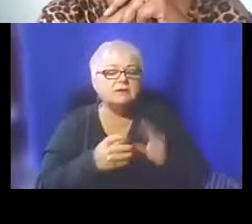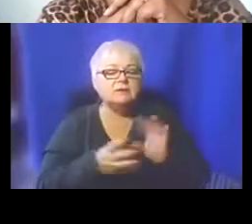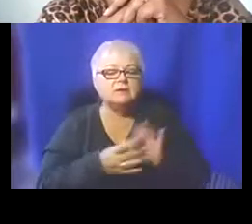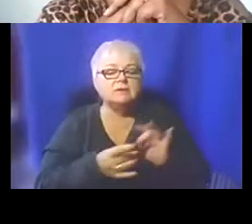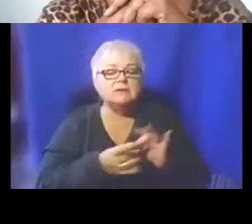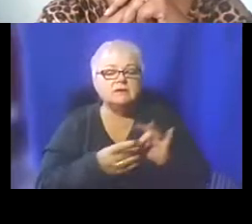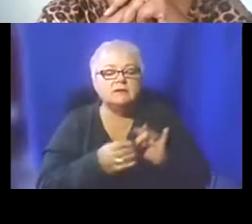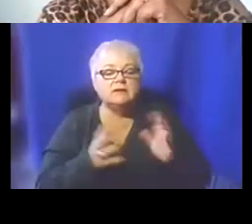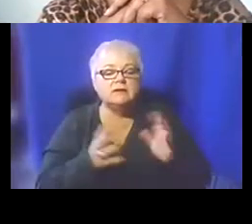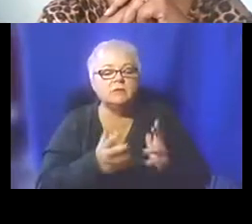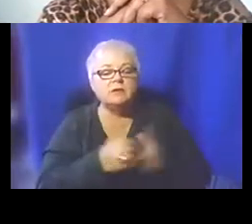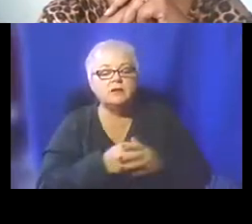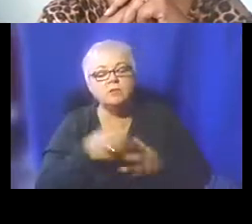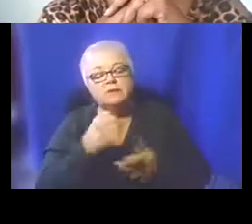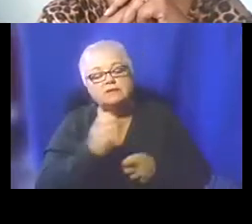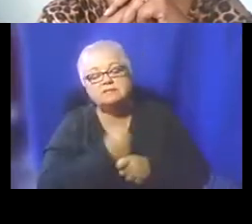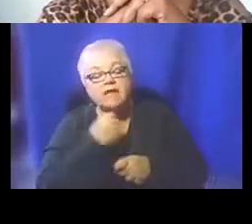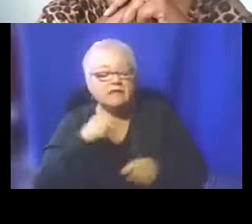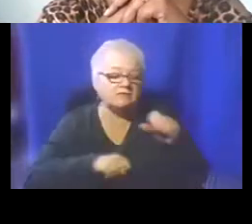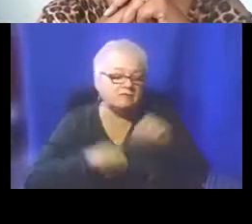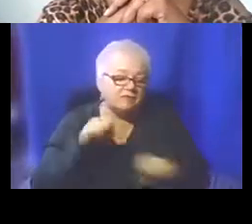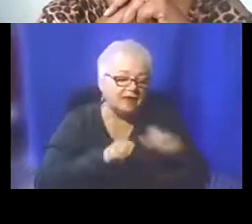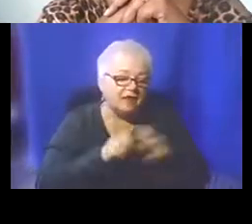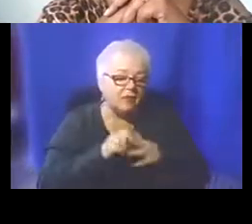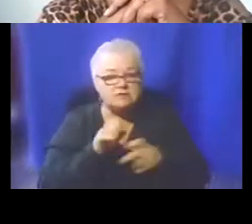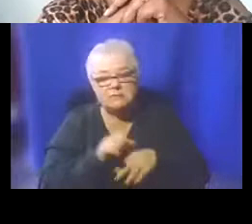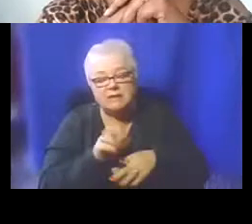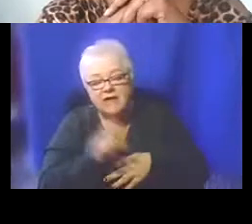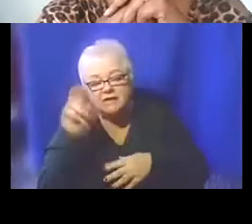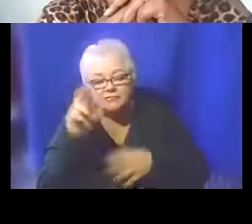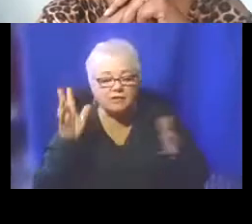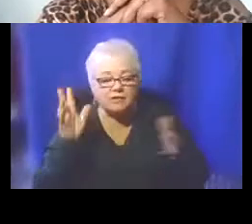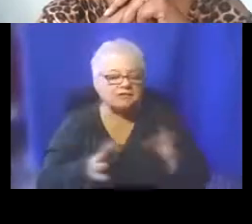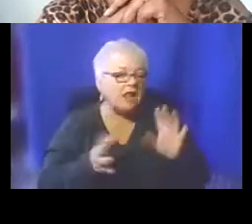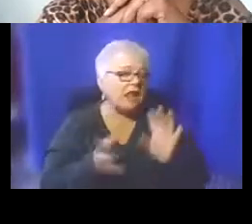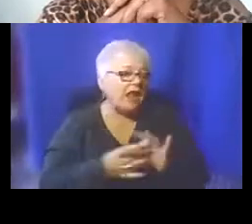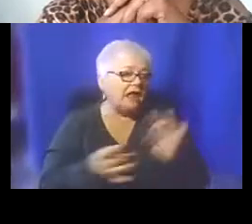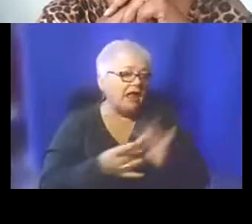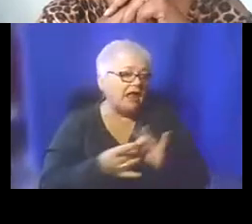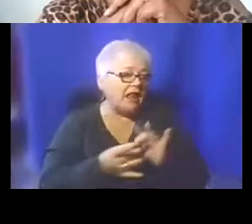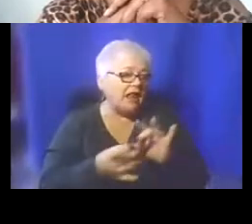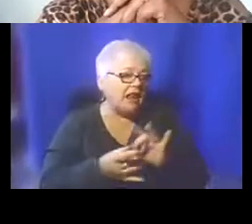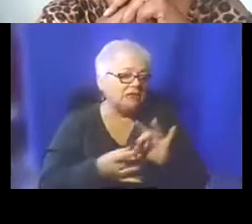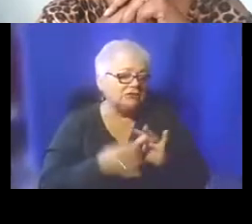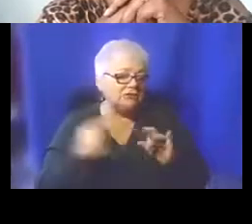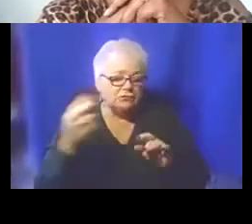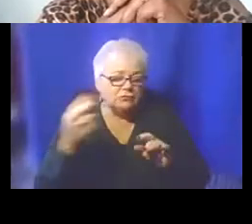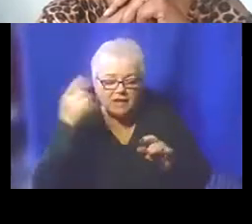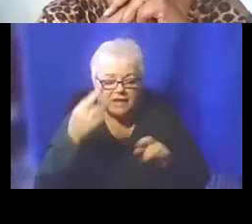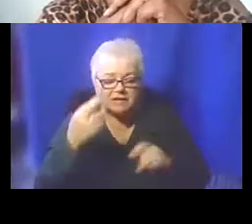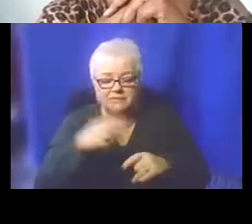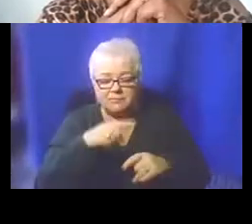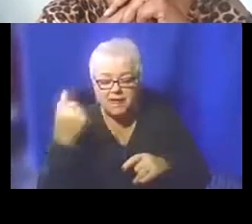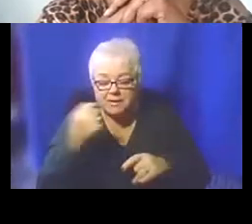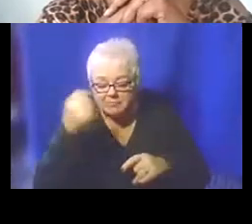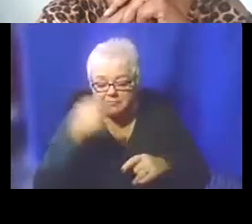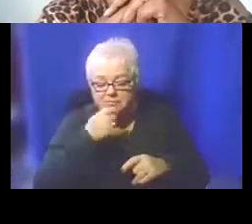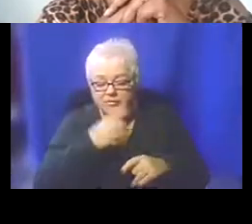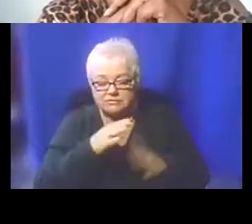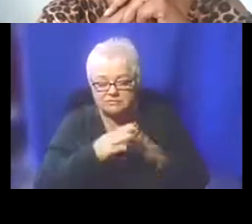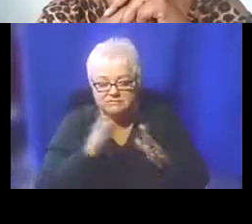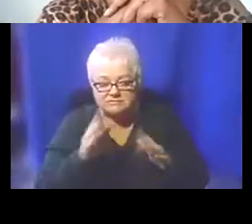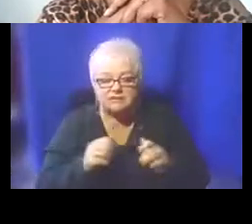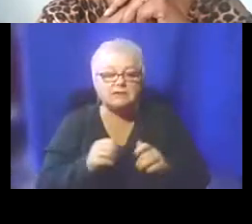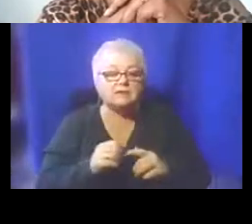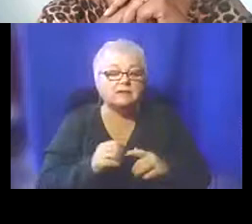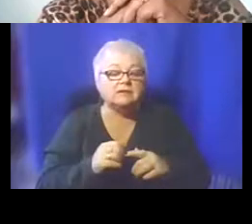won the science fair, his uncle's an astronaut. She's just oozing. She realizes the black mother's son is actually excelling